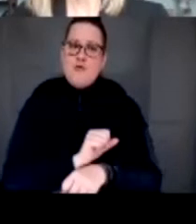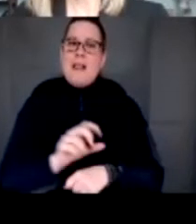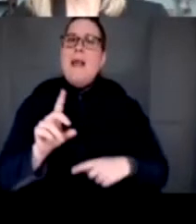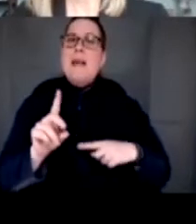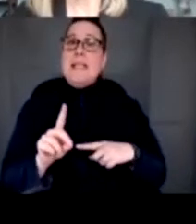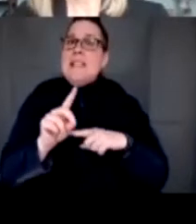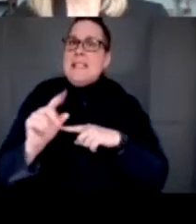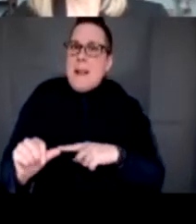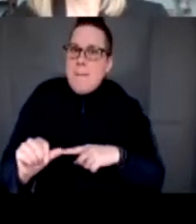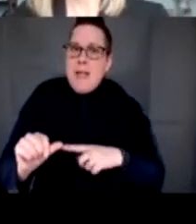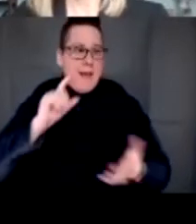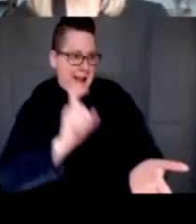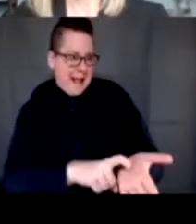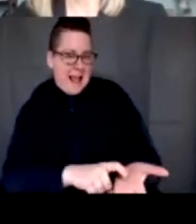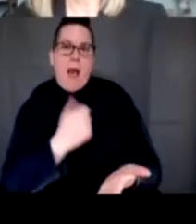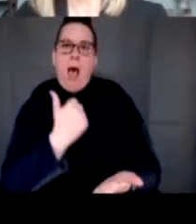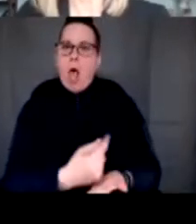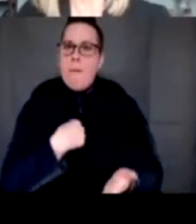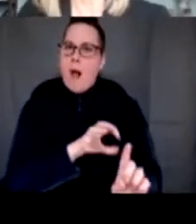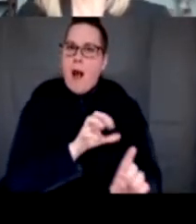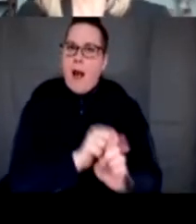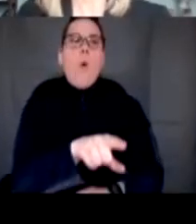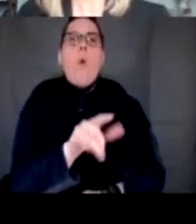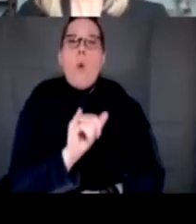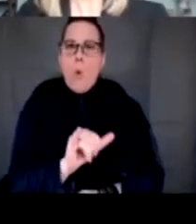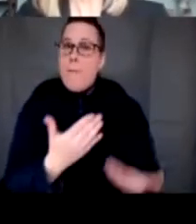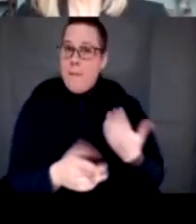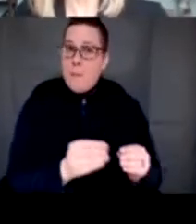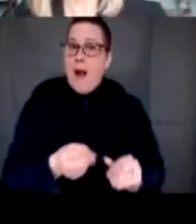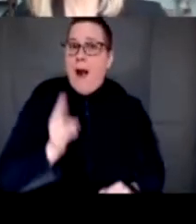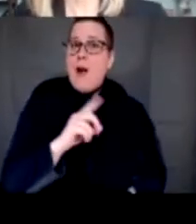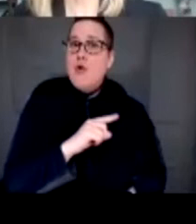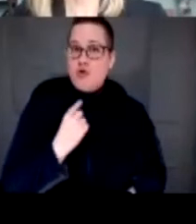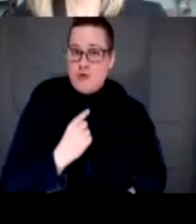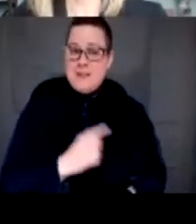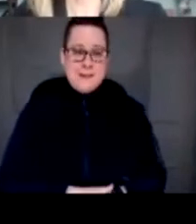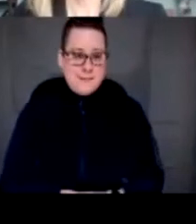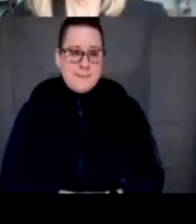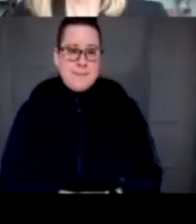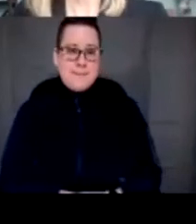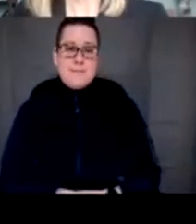of identifying those who might be at higher risk. And our findings